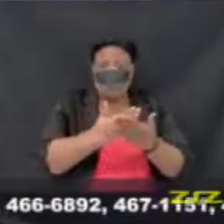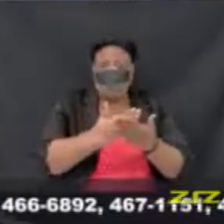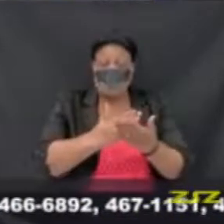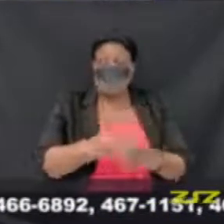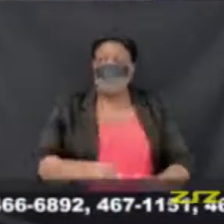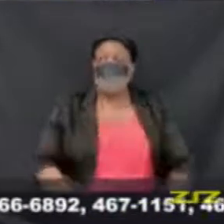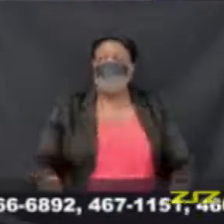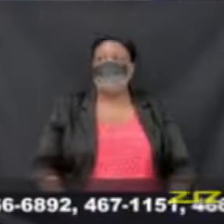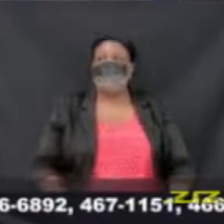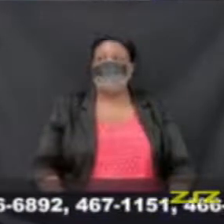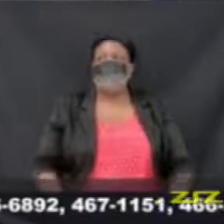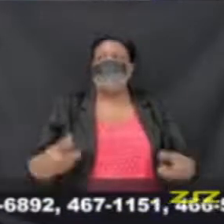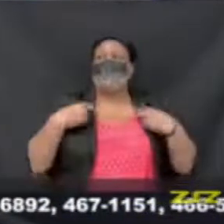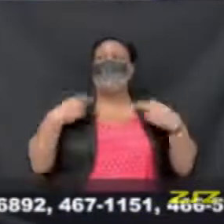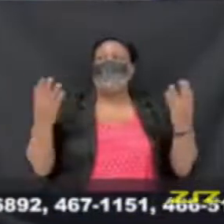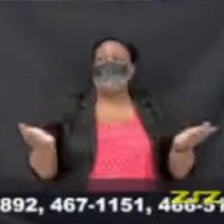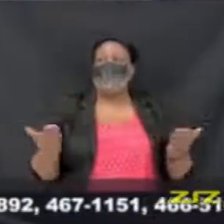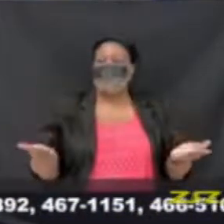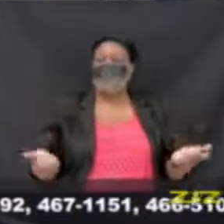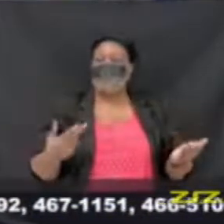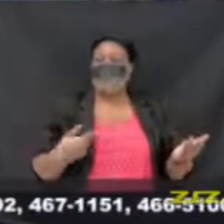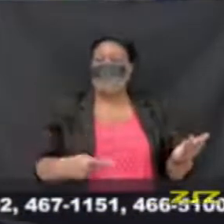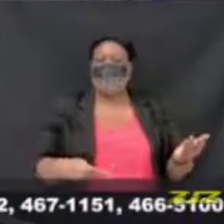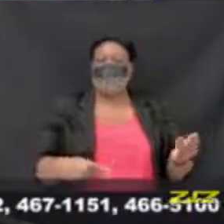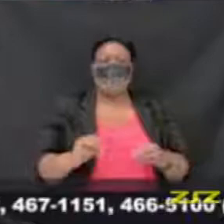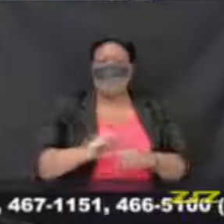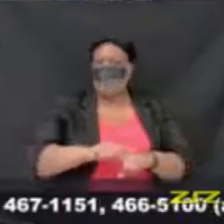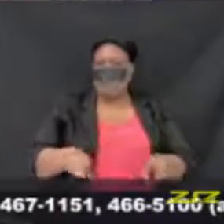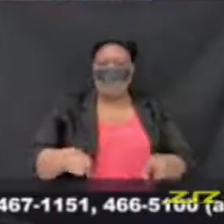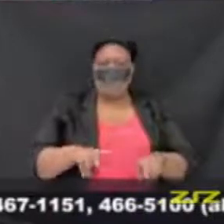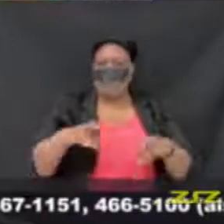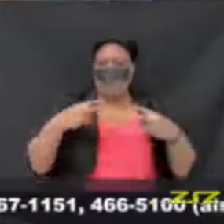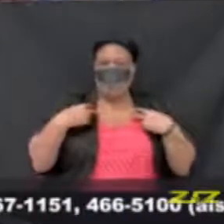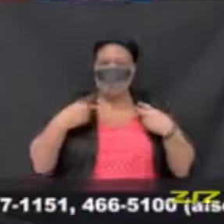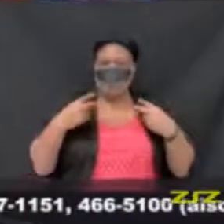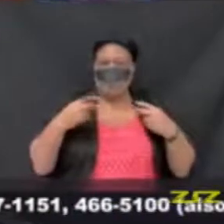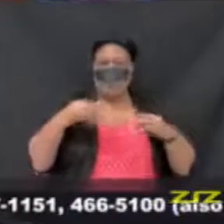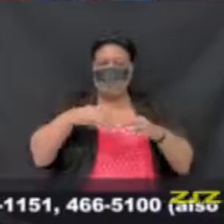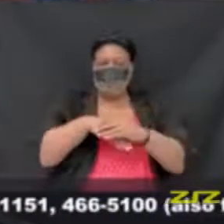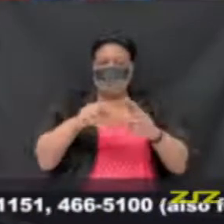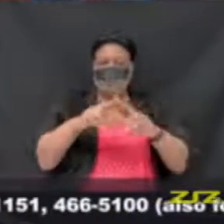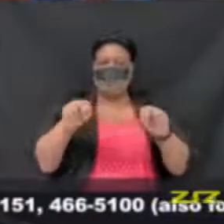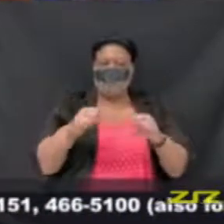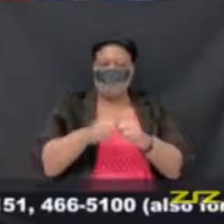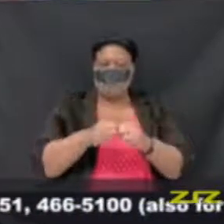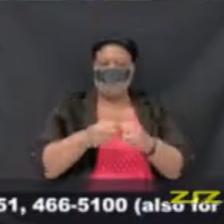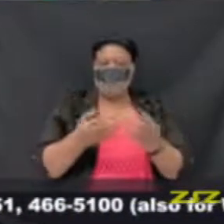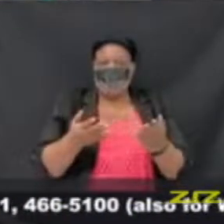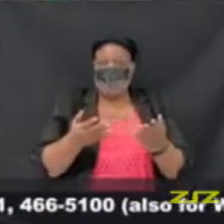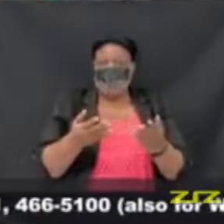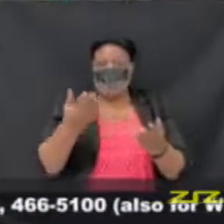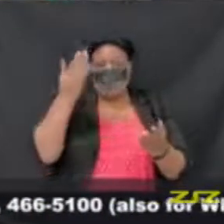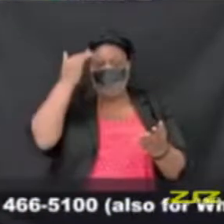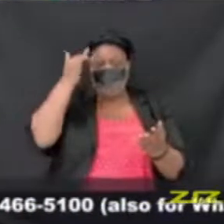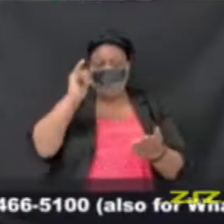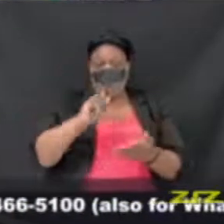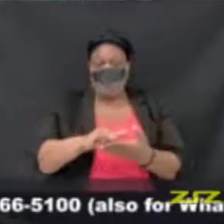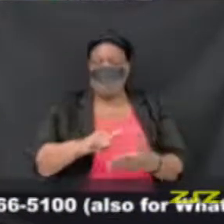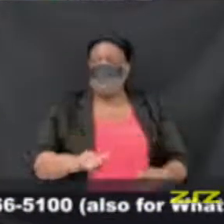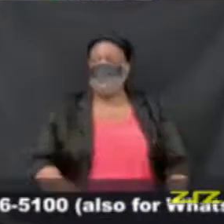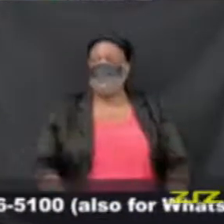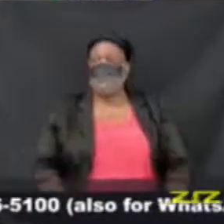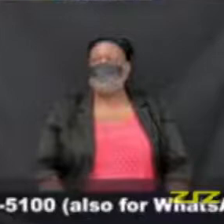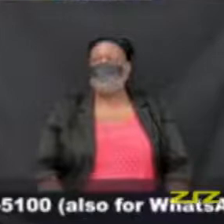What I can say is that that is not necessarily so. Just yesterday, I was in a meeting with the public